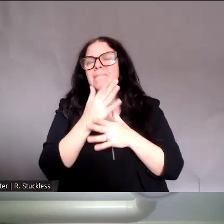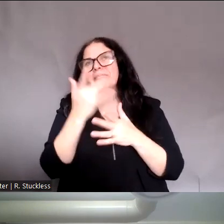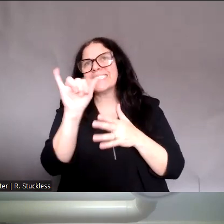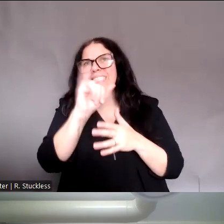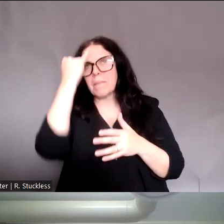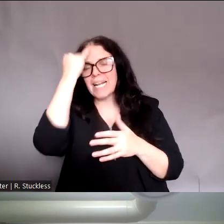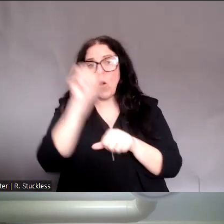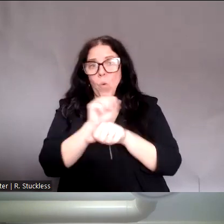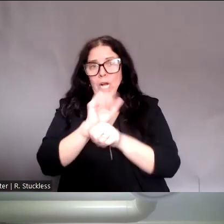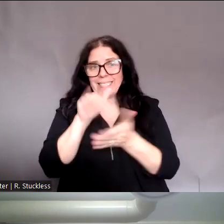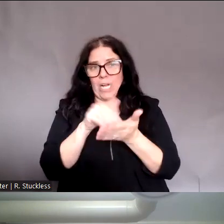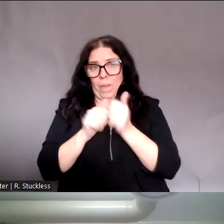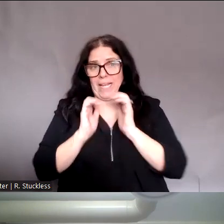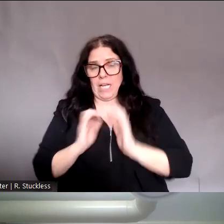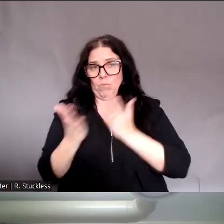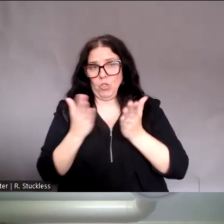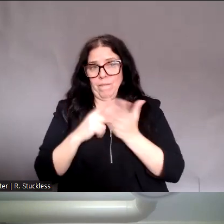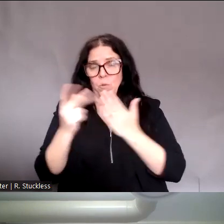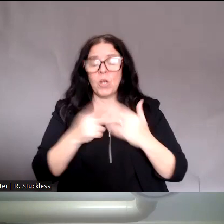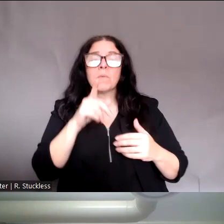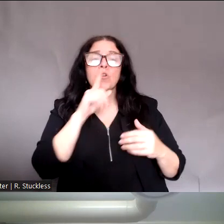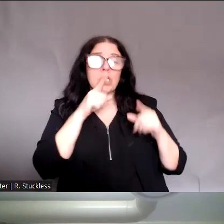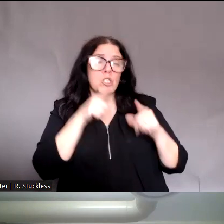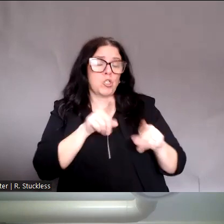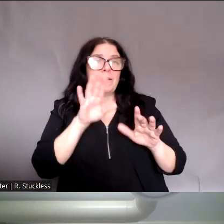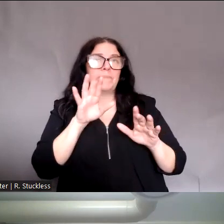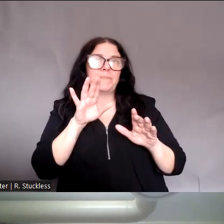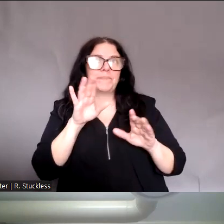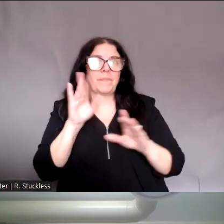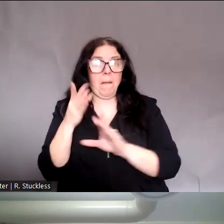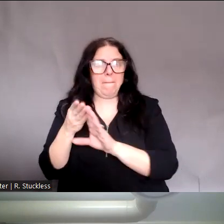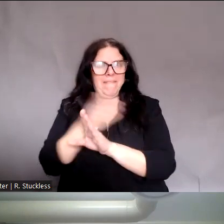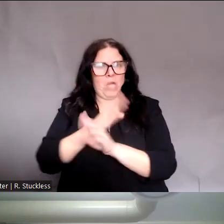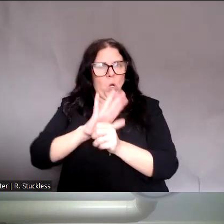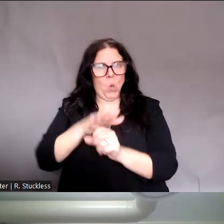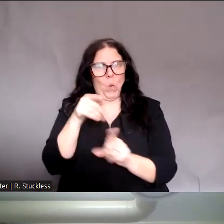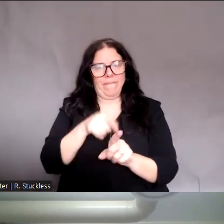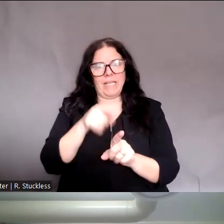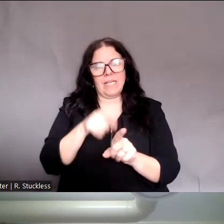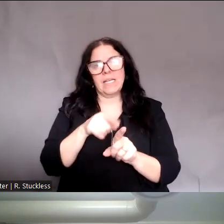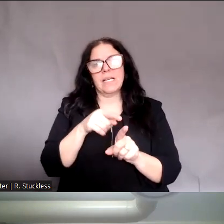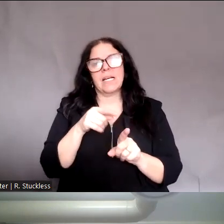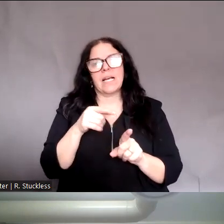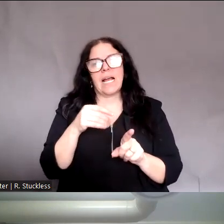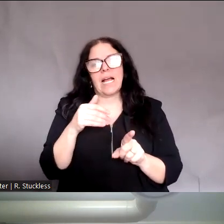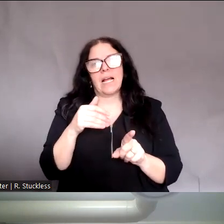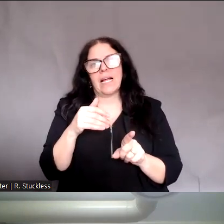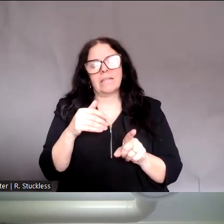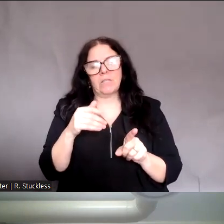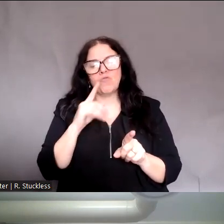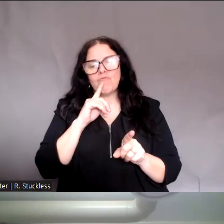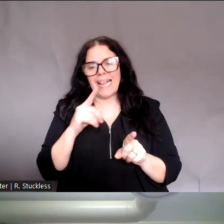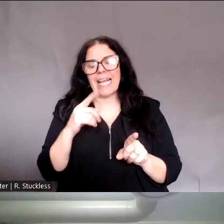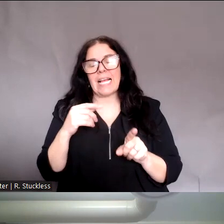where during just prior to the pandemic, there were big numbers of